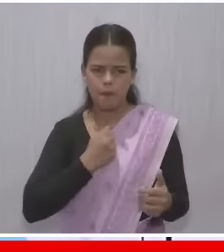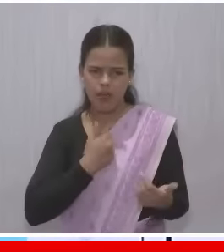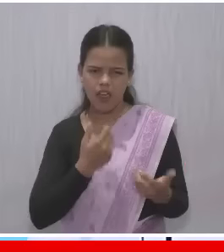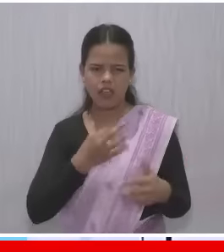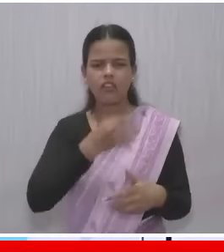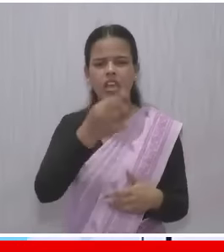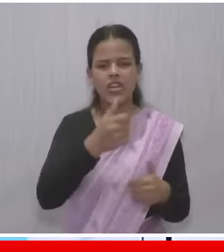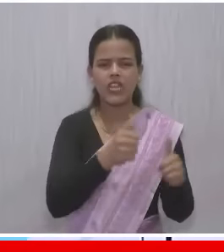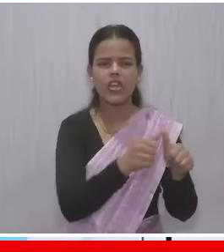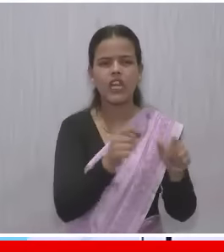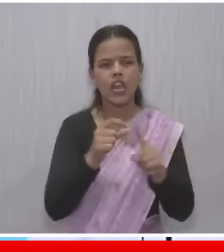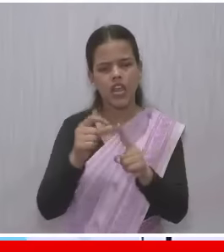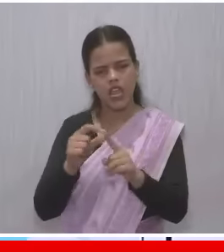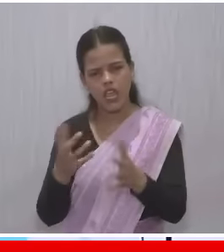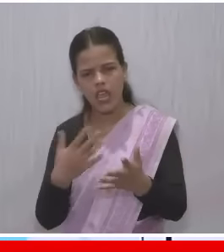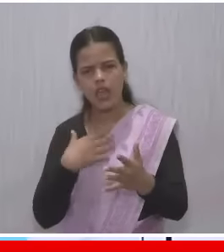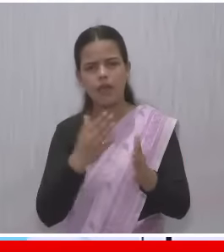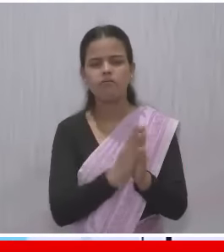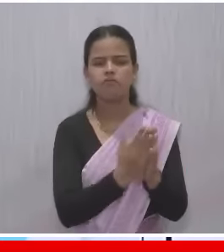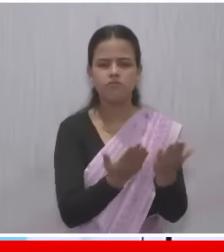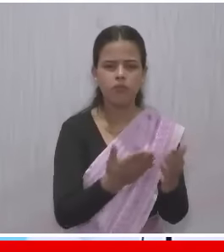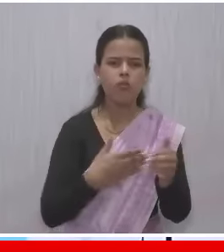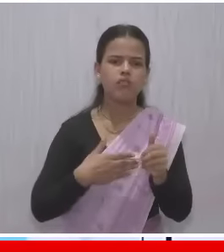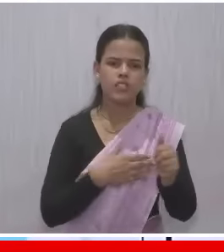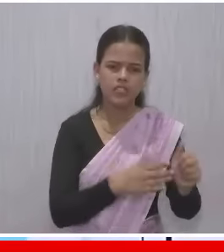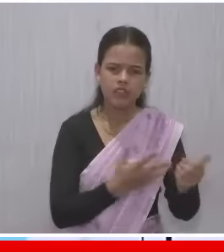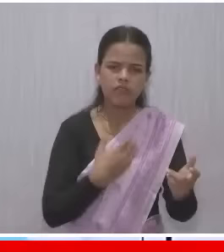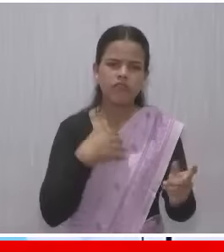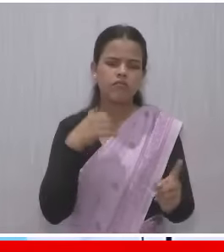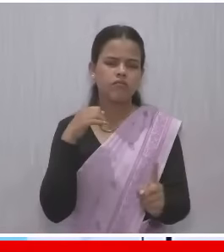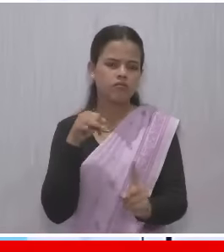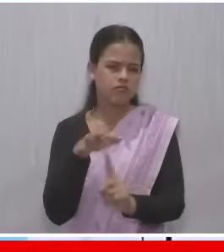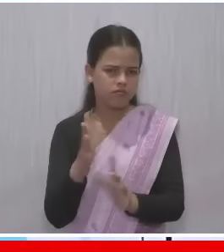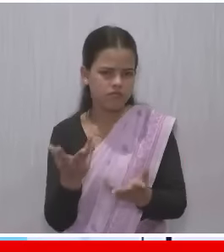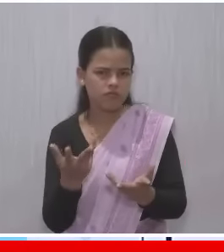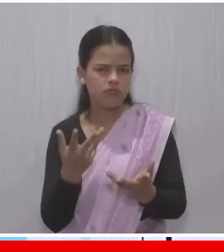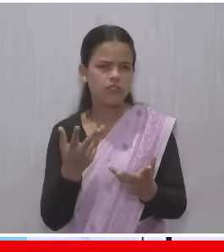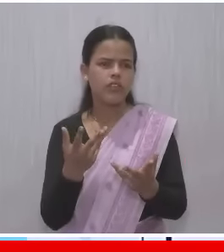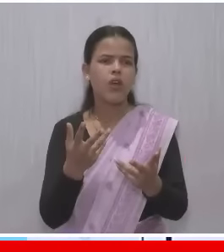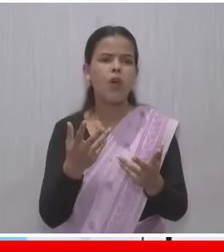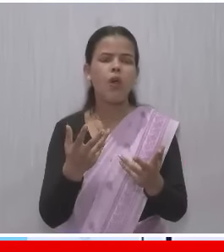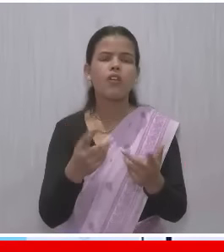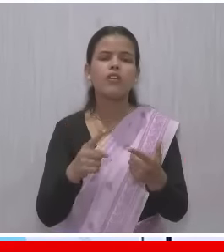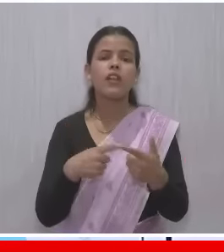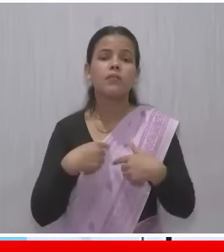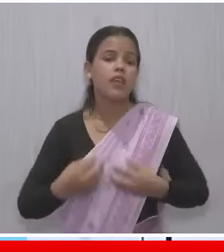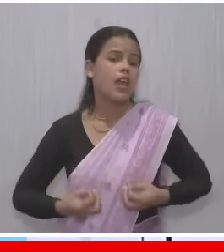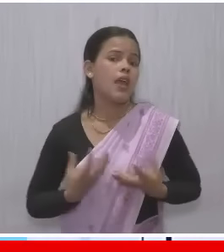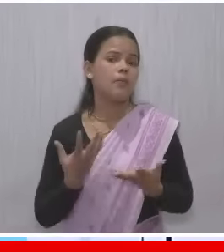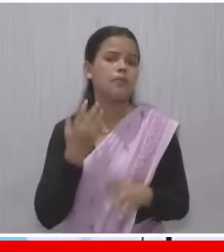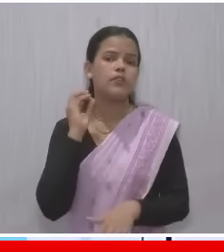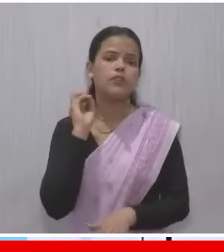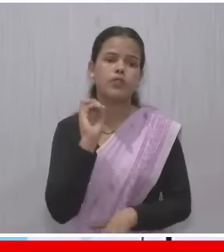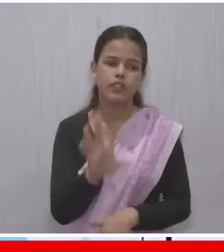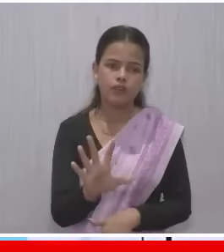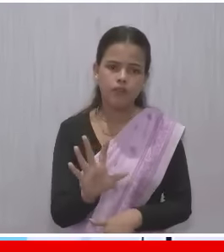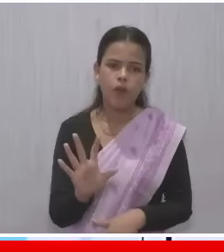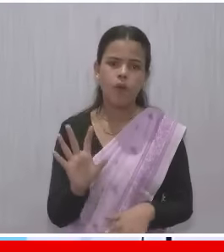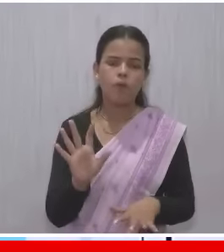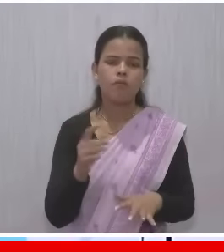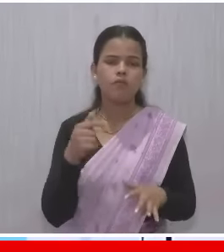and career guidebook to reflect new and emerging career or job roles. I'm happy to inform you that